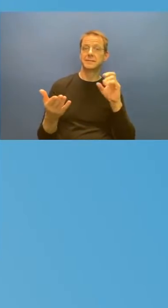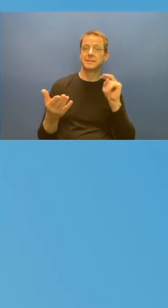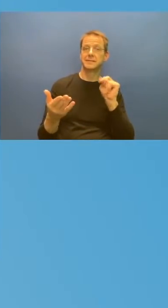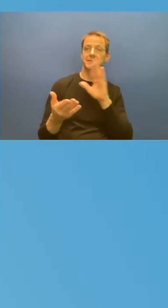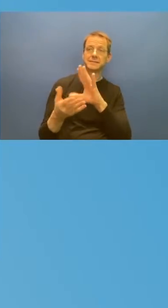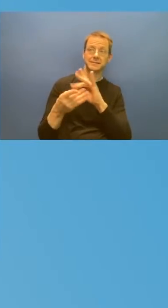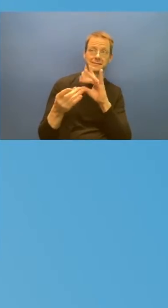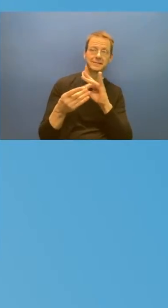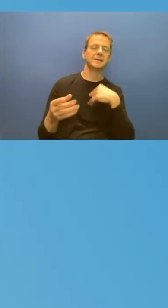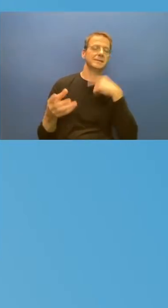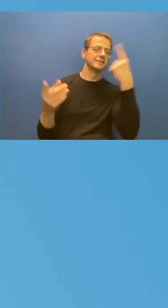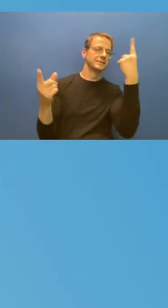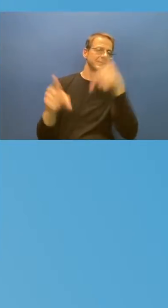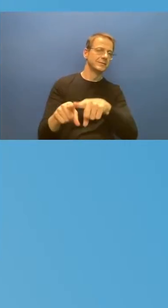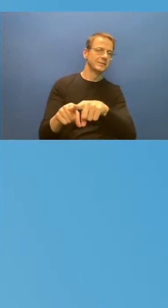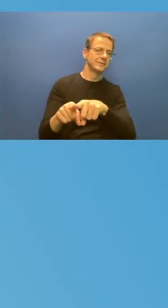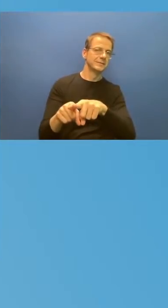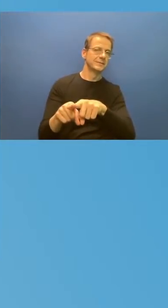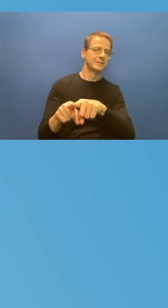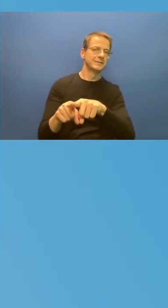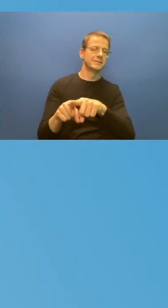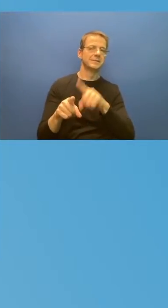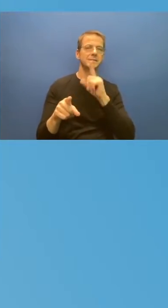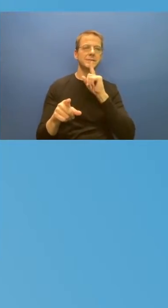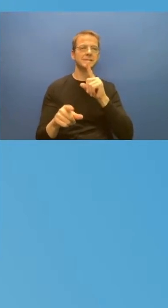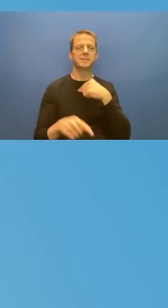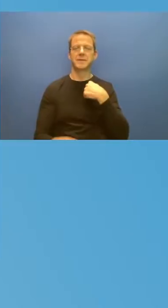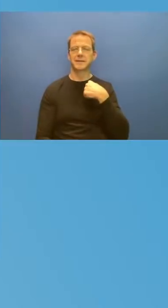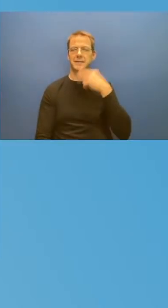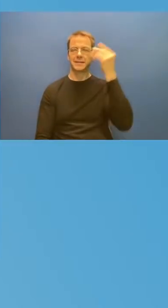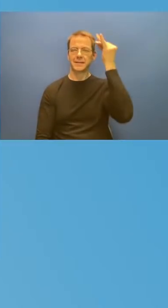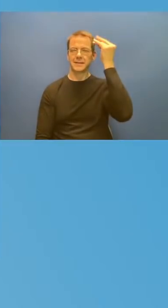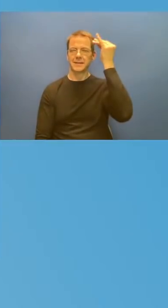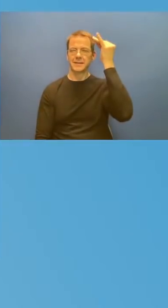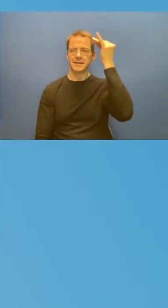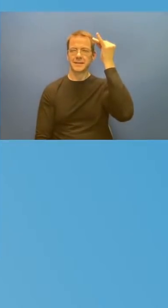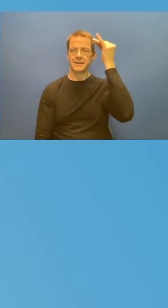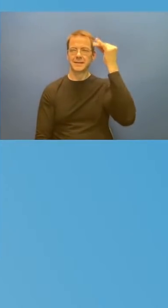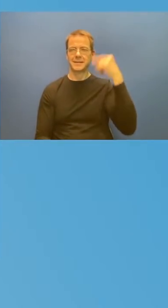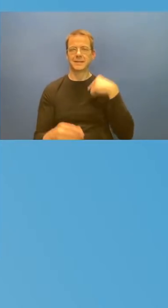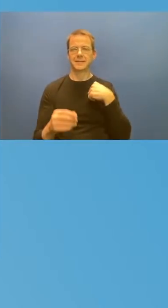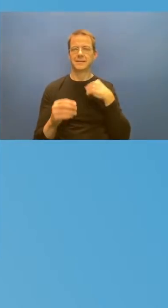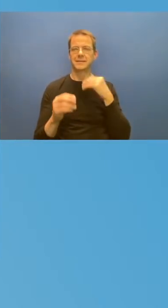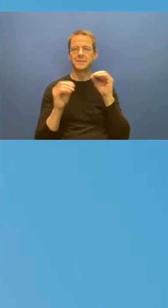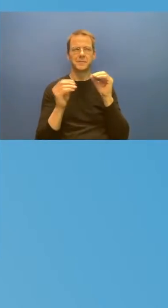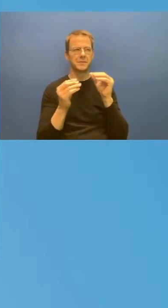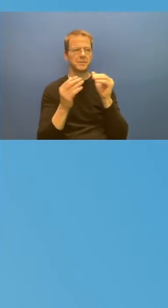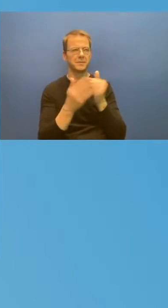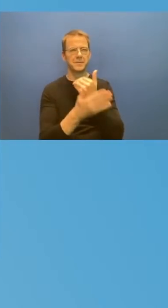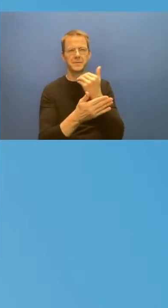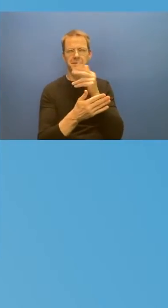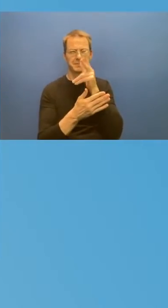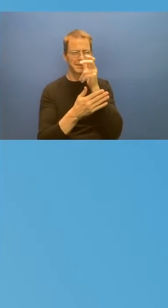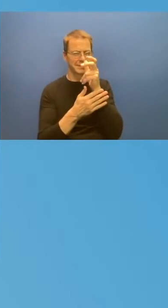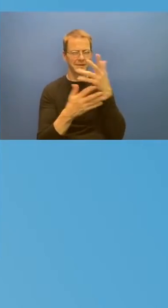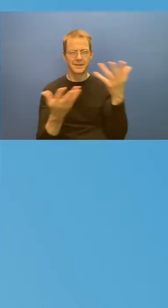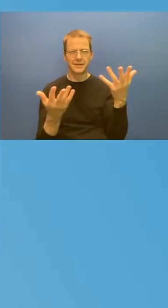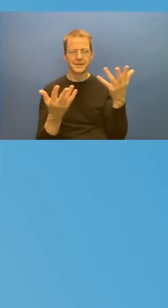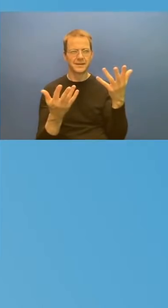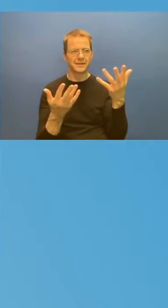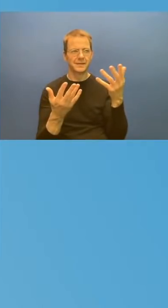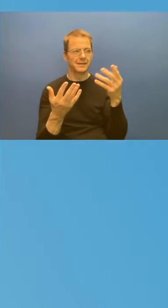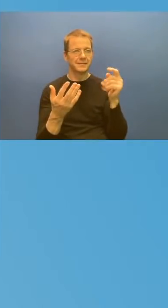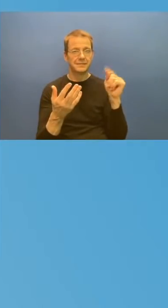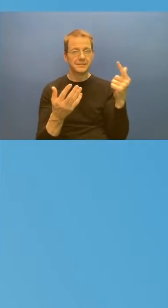no good no matter what. There is no spectrum of more pathogenic, less